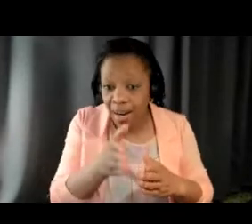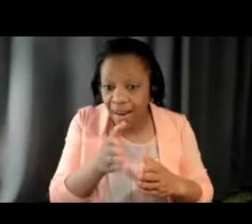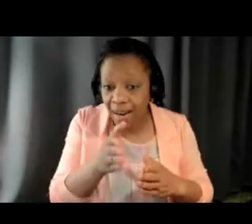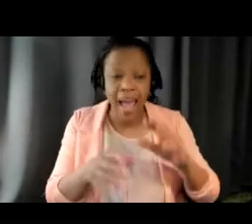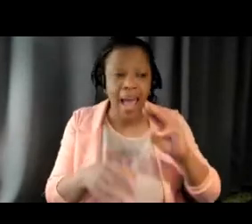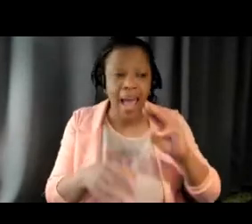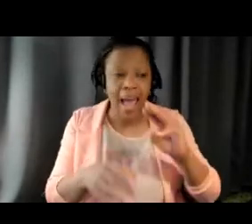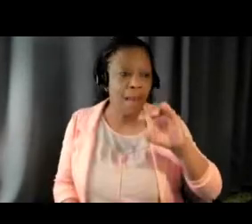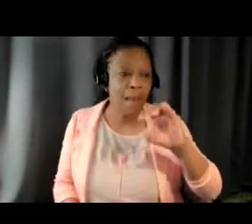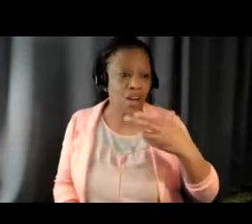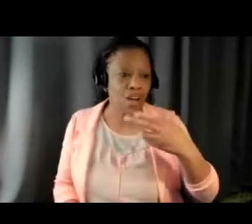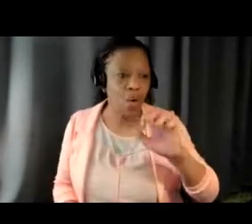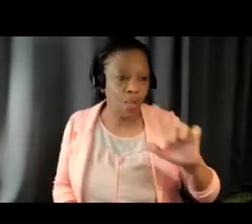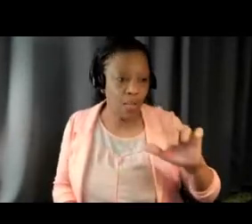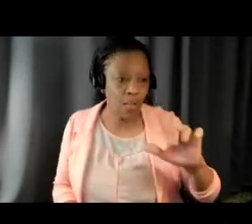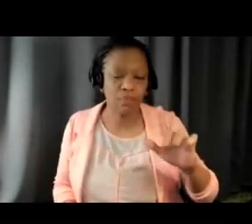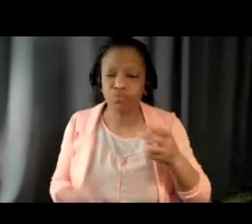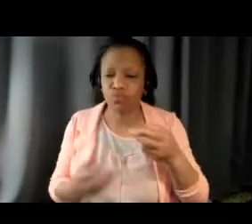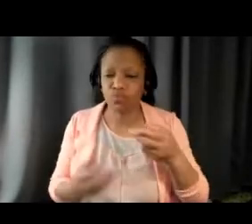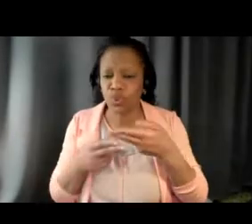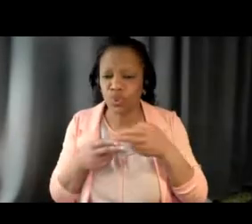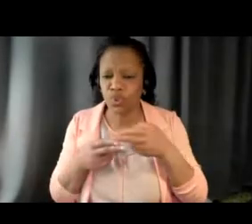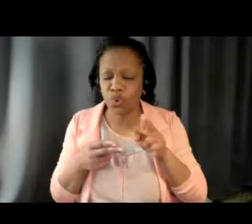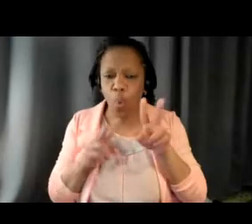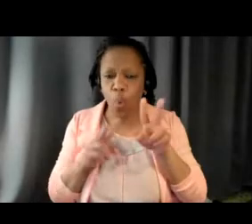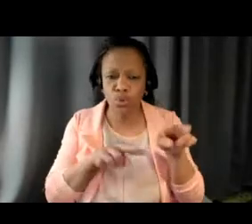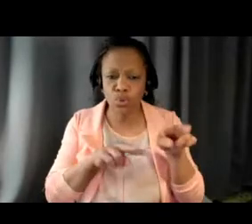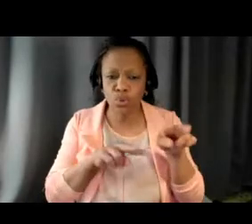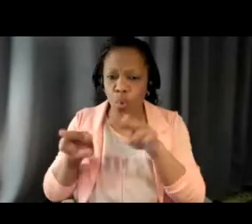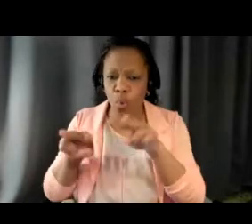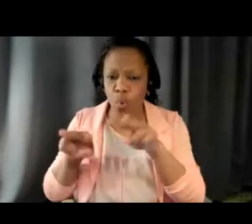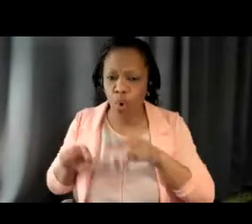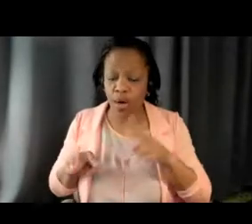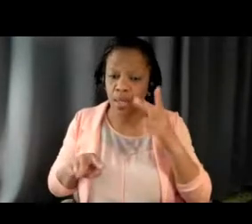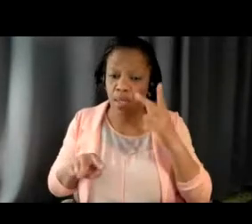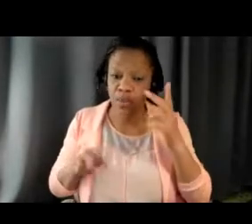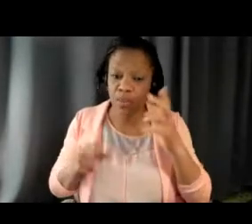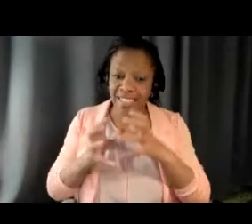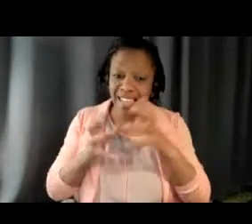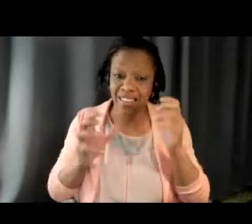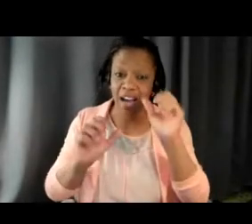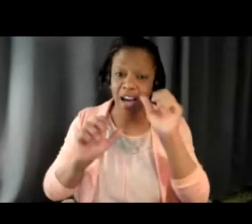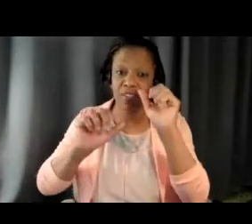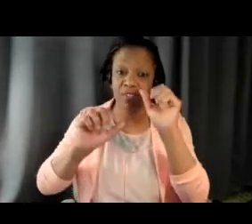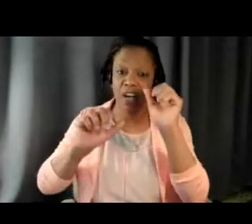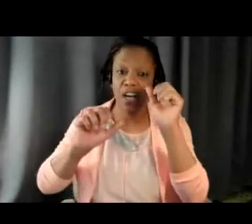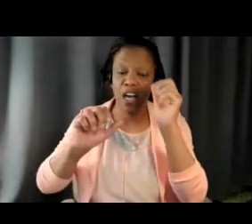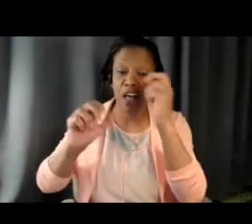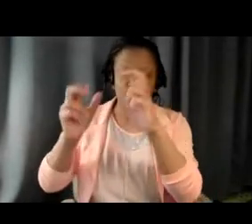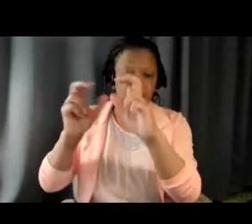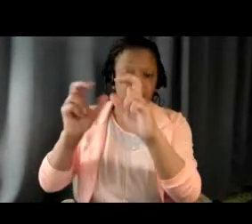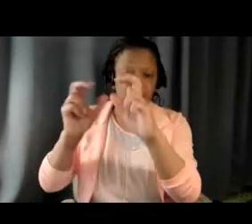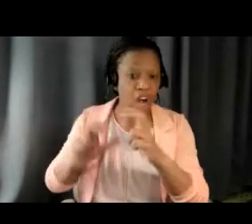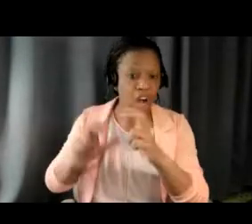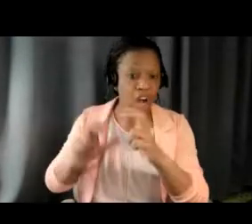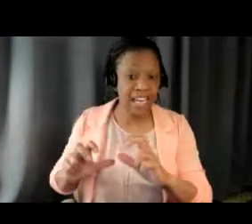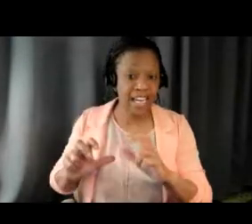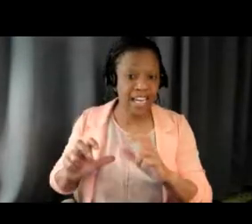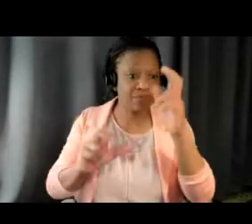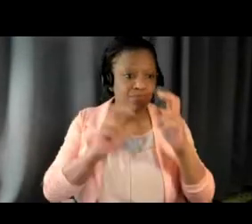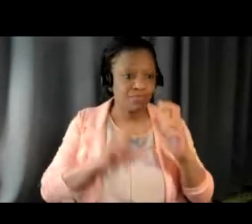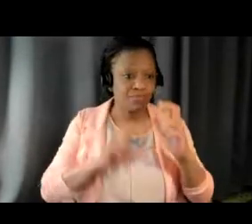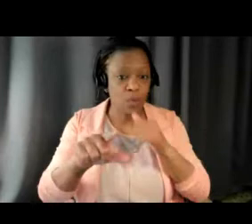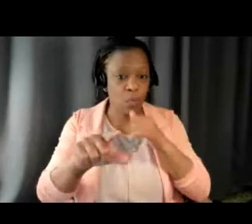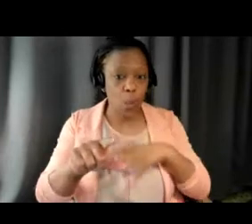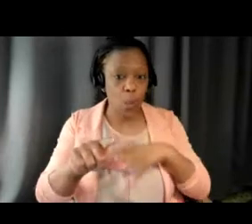just taking a quick tour, seeing the beautiful work. They just did a lot of the stocking. Running this store, so know their faces, and they're gonna